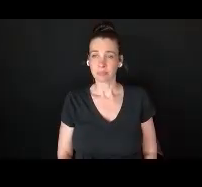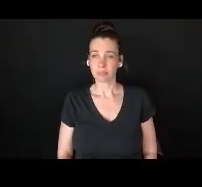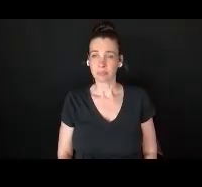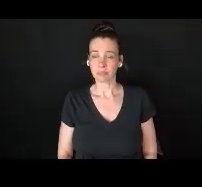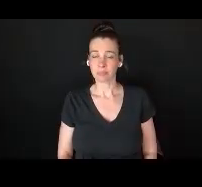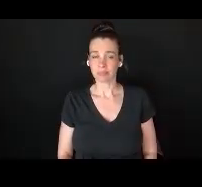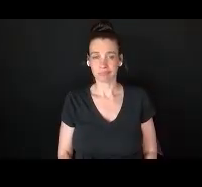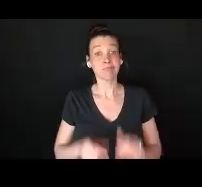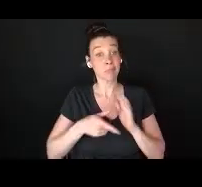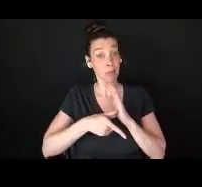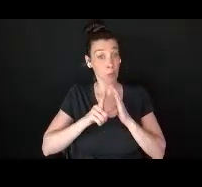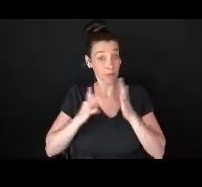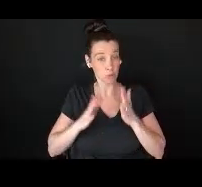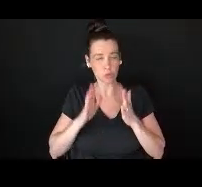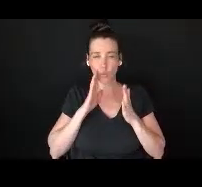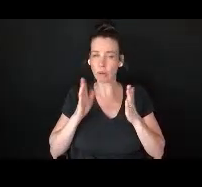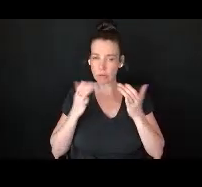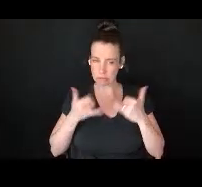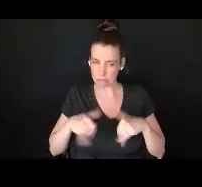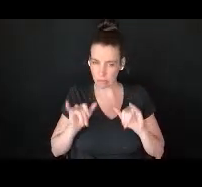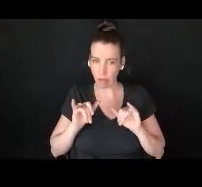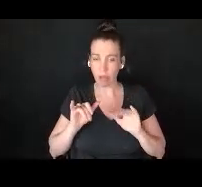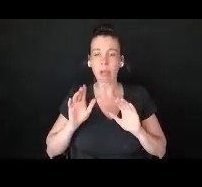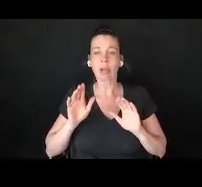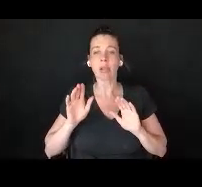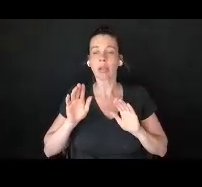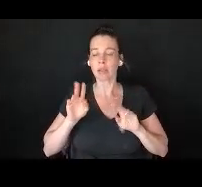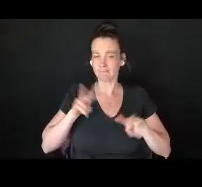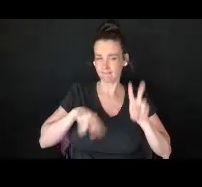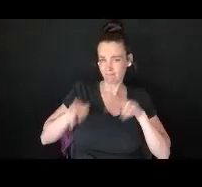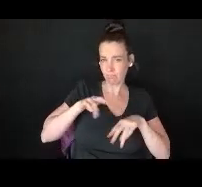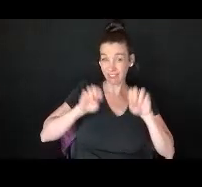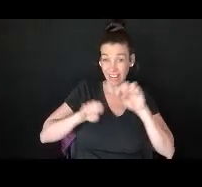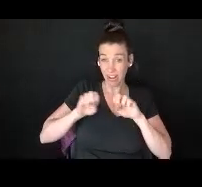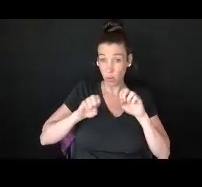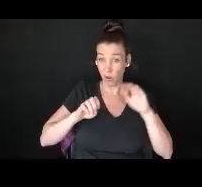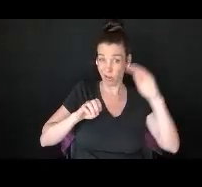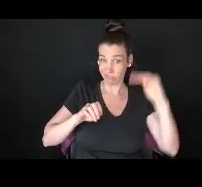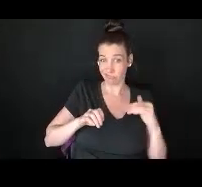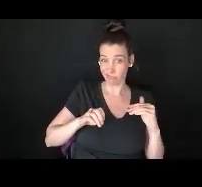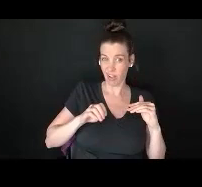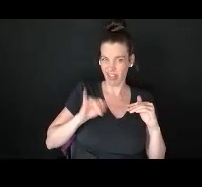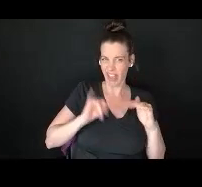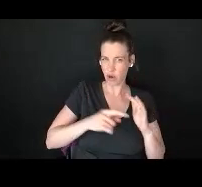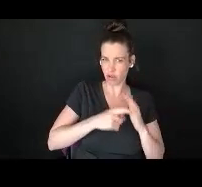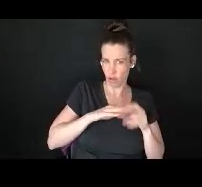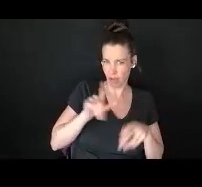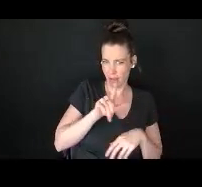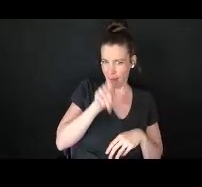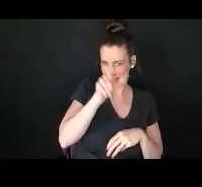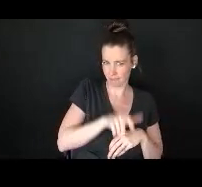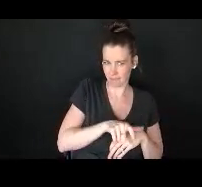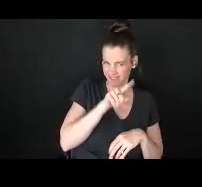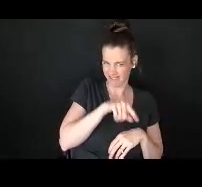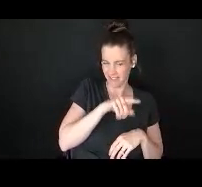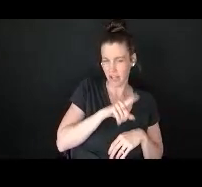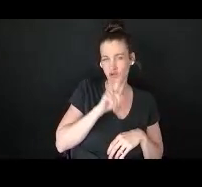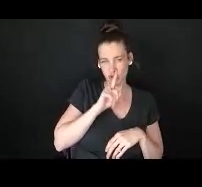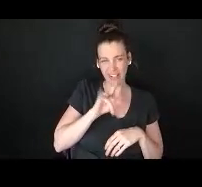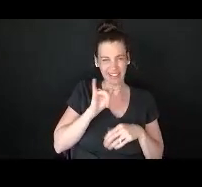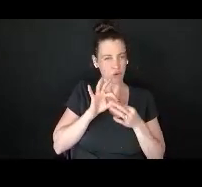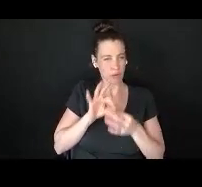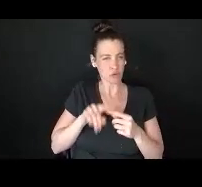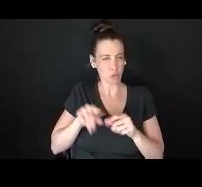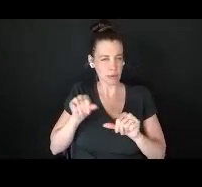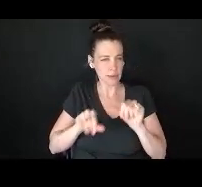Reviewers will still evaluate the list of criteria here on the left as they directly relate to scientific merit, but